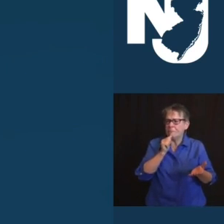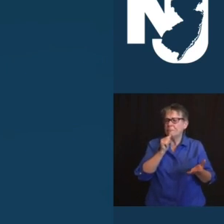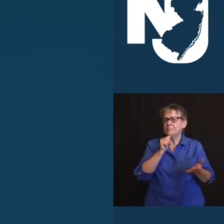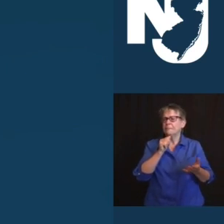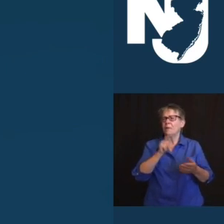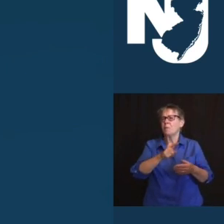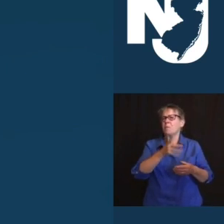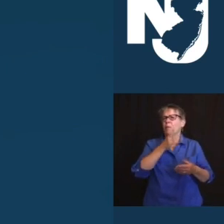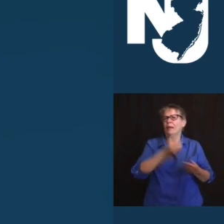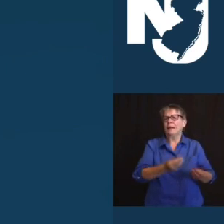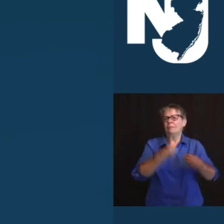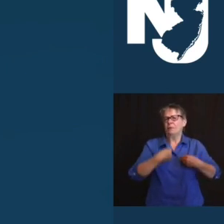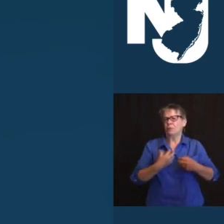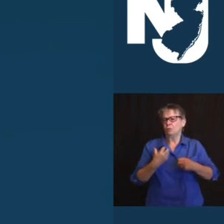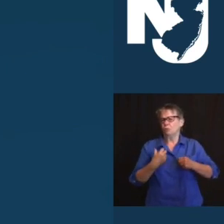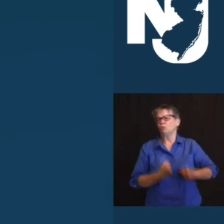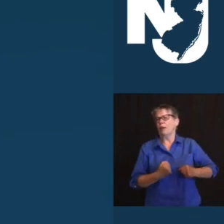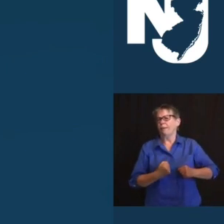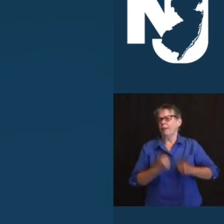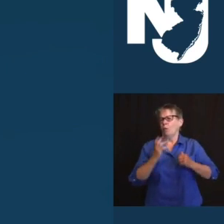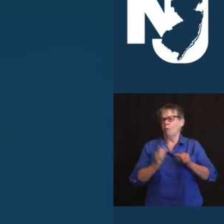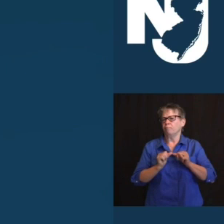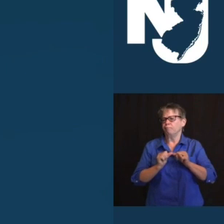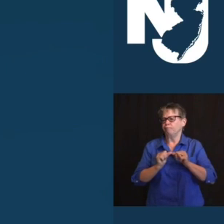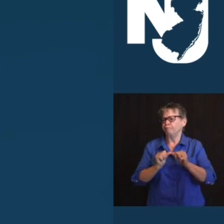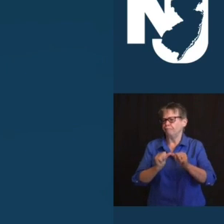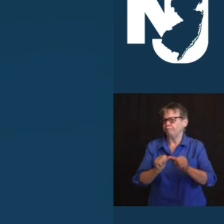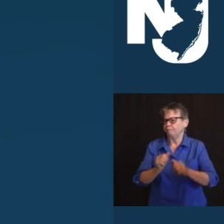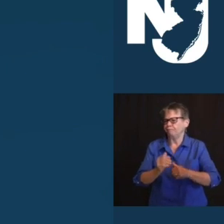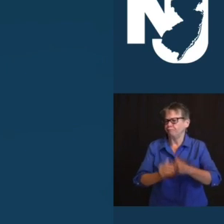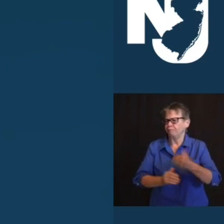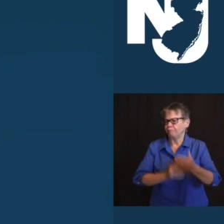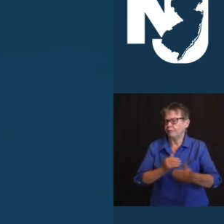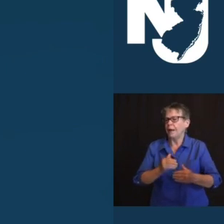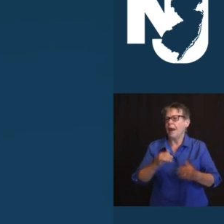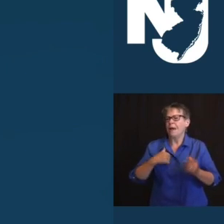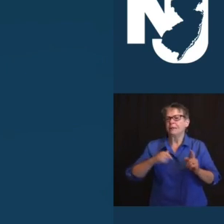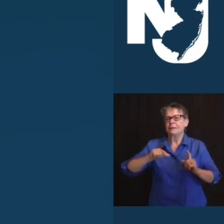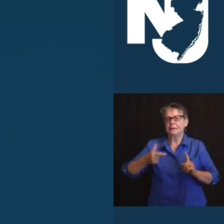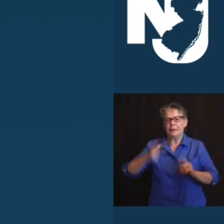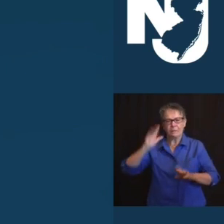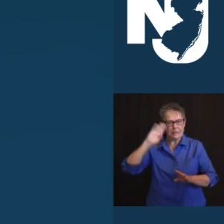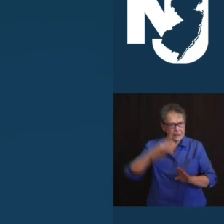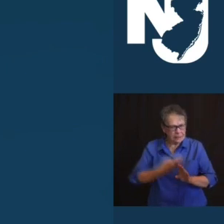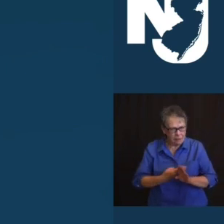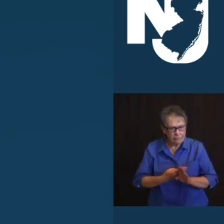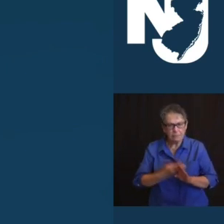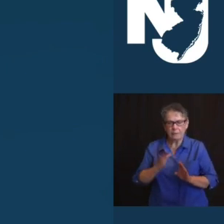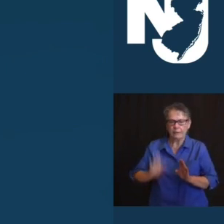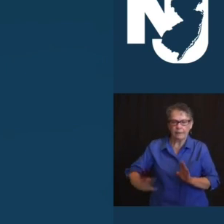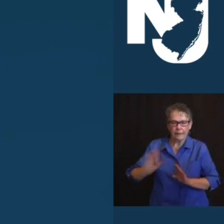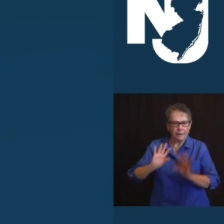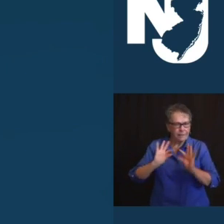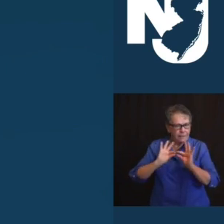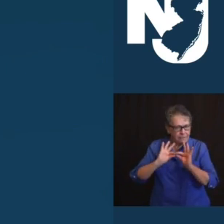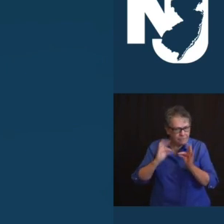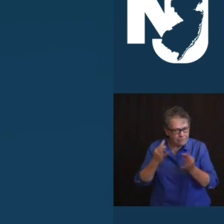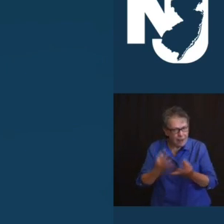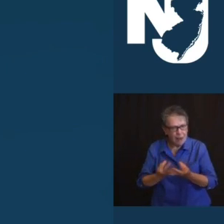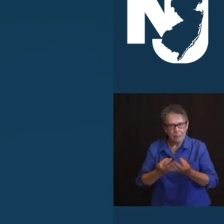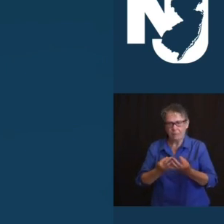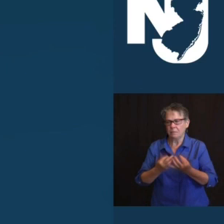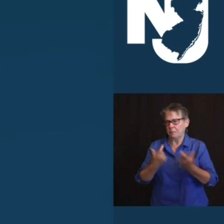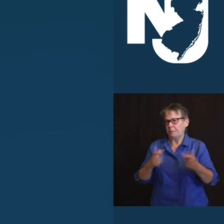her stepson, Thomas, and their families, who brought 14 grandchildren and 13 great-grandchildren. She's